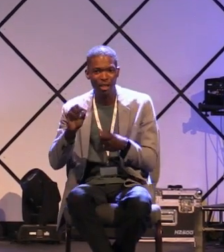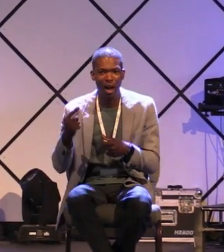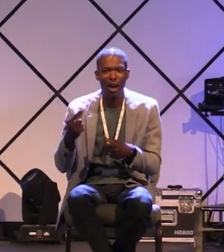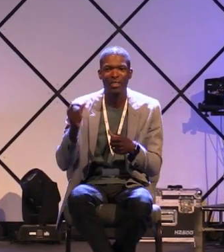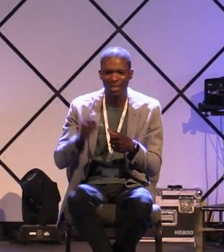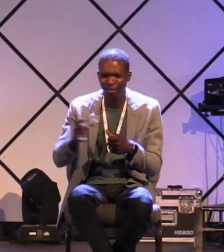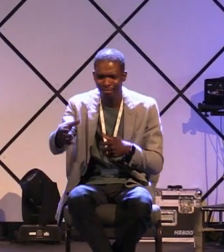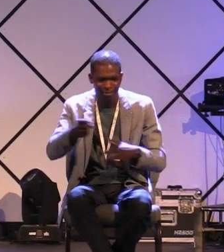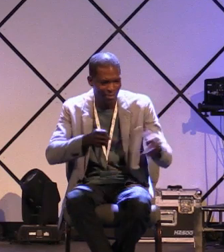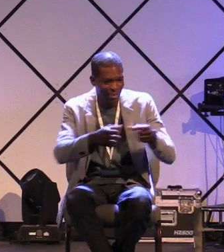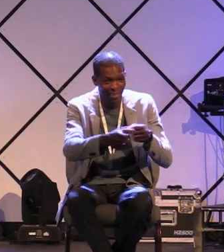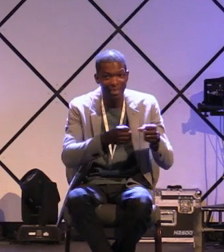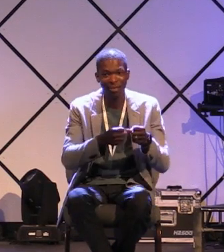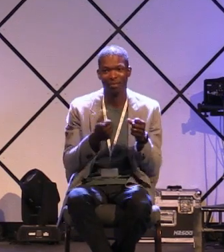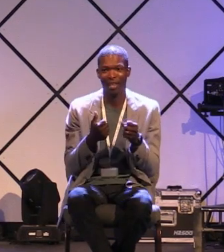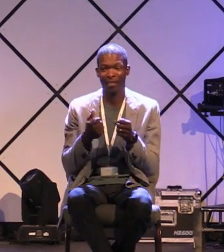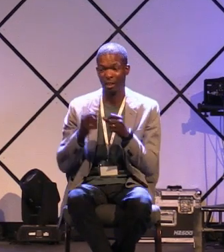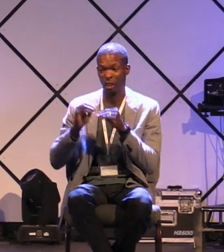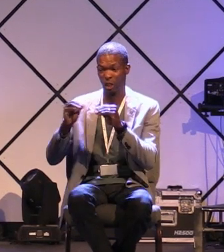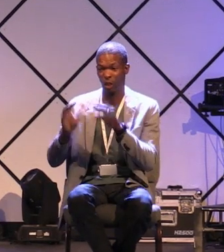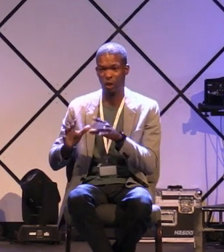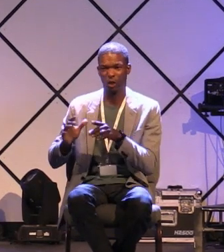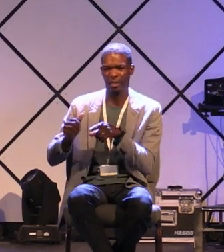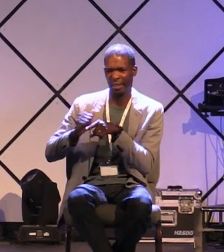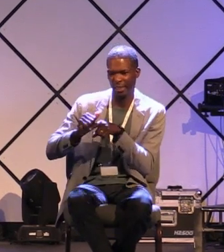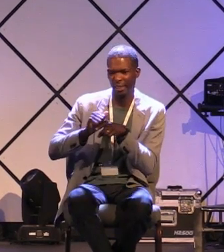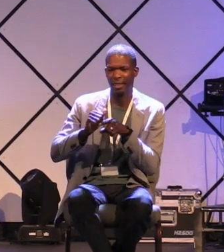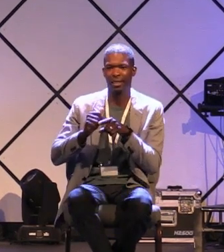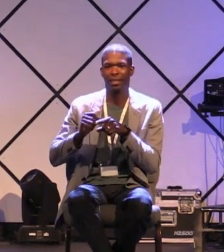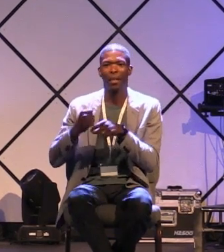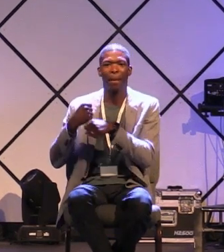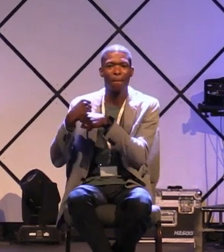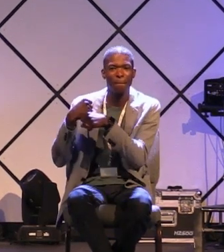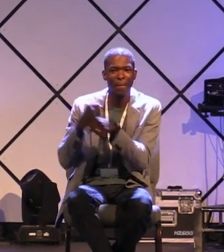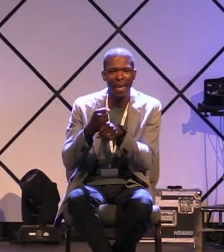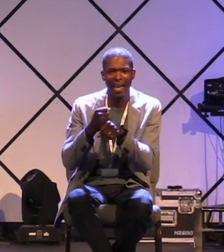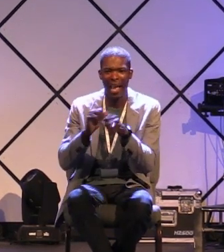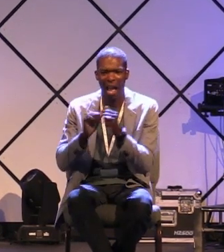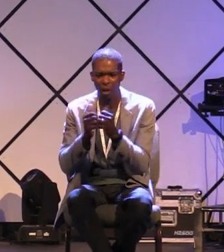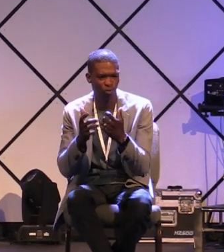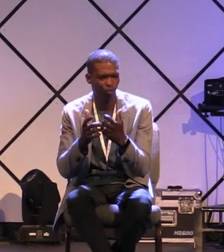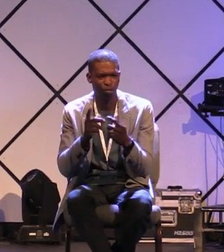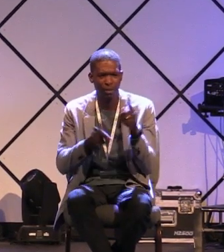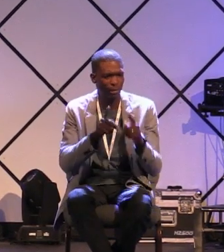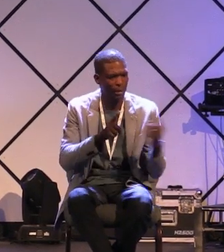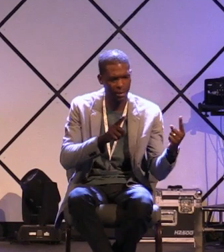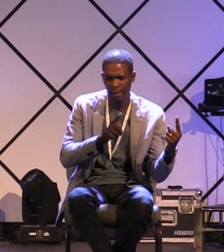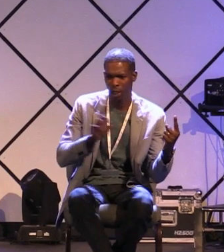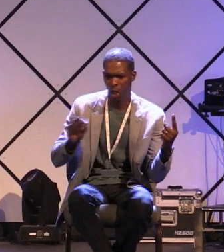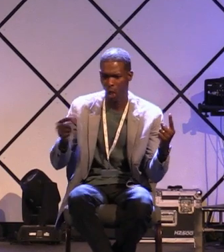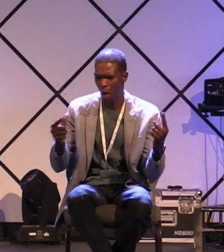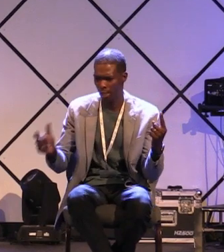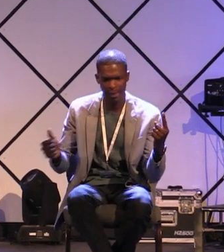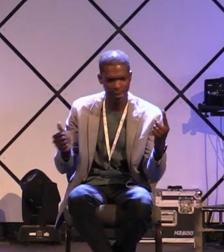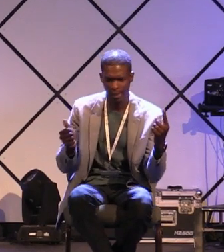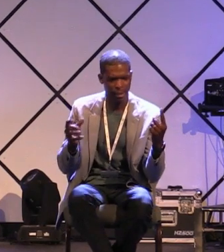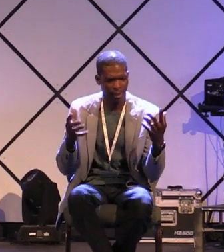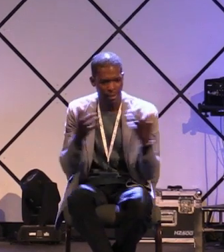instructors through our comprehensive apprentice program create the magic of the match. Today I want to focus